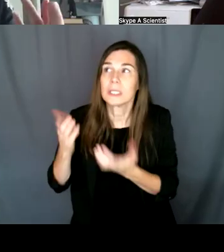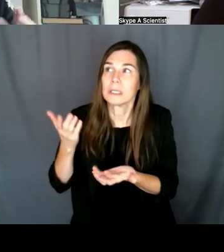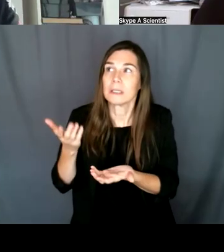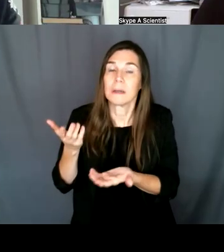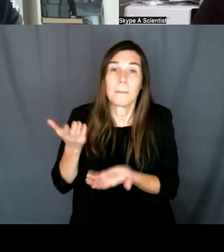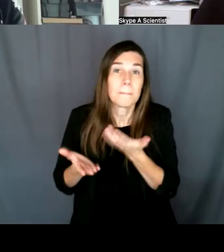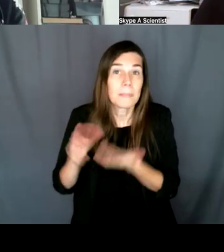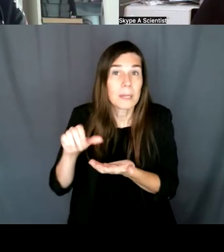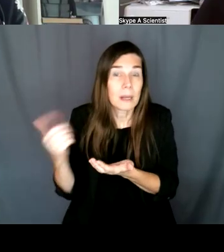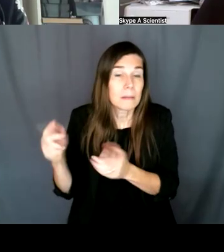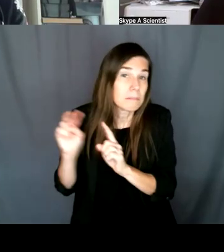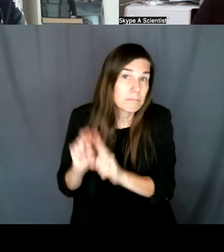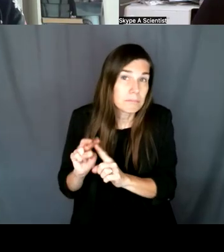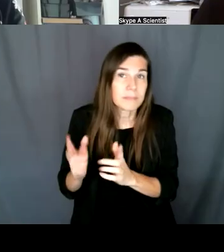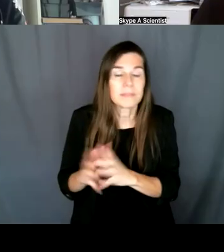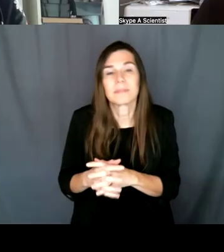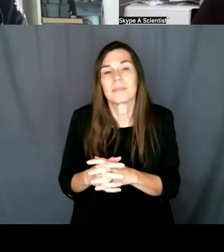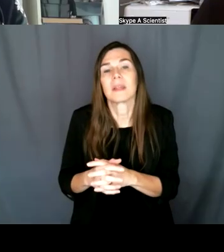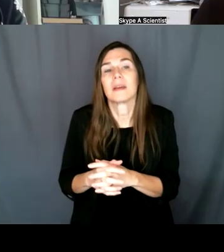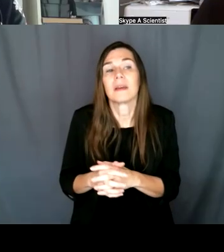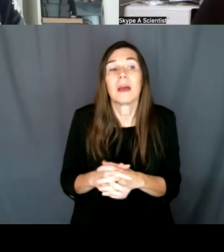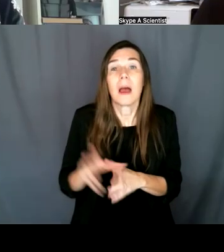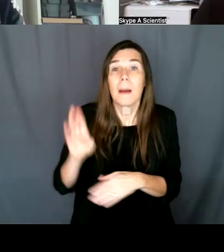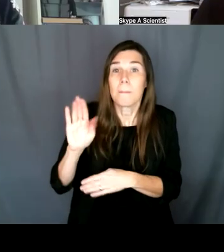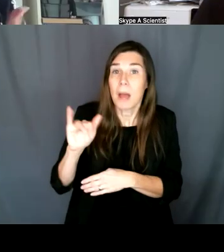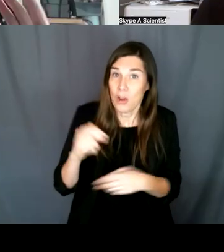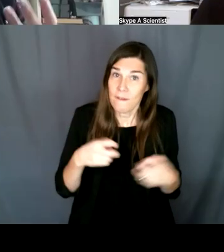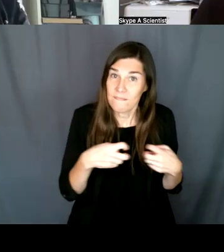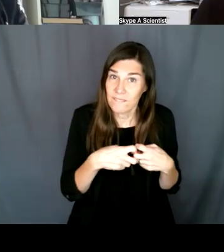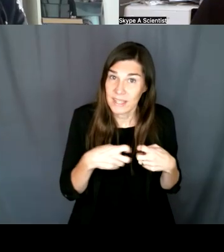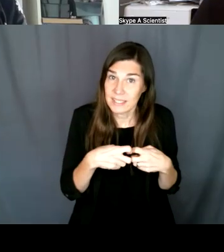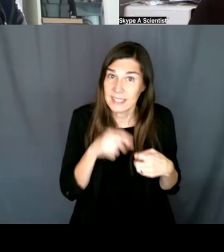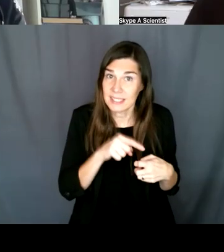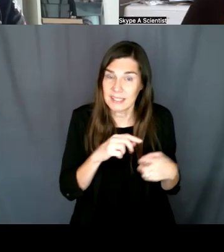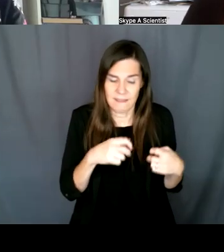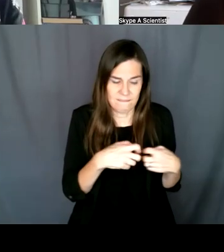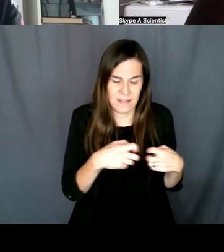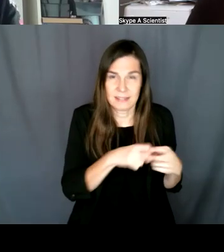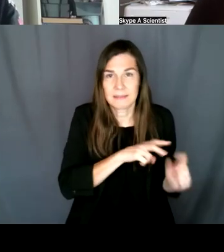way to look at things. And so biophysics is applying principles of physics as